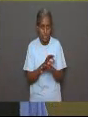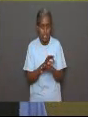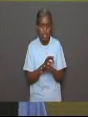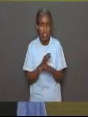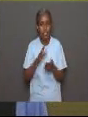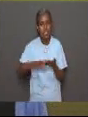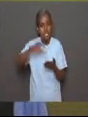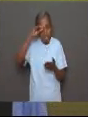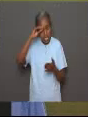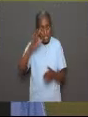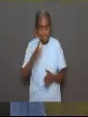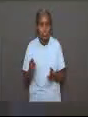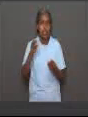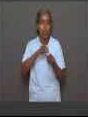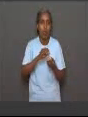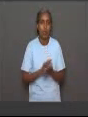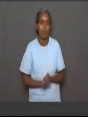us learn 3 more: